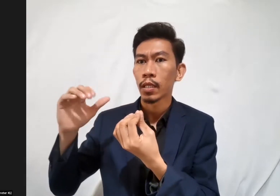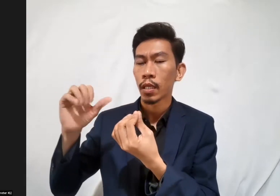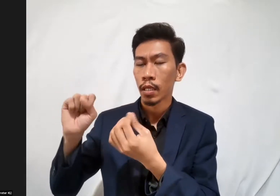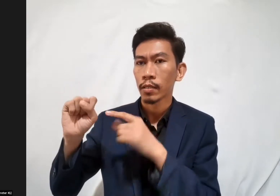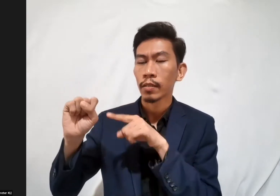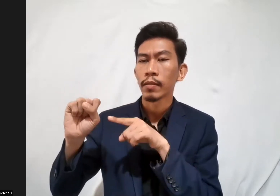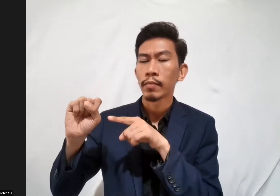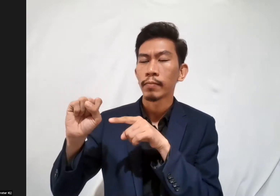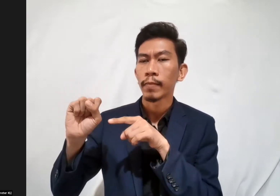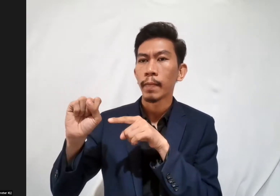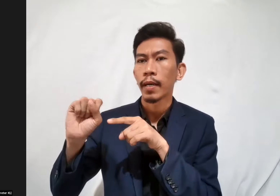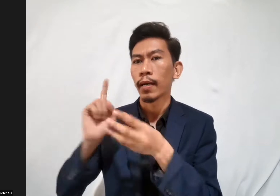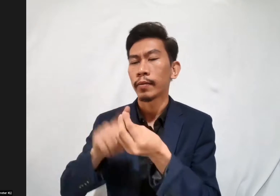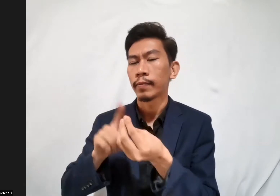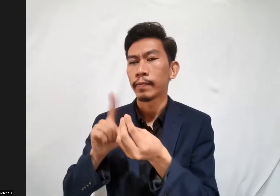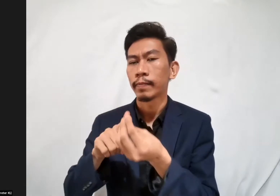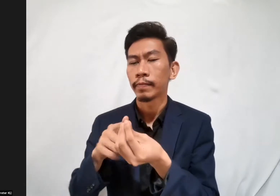of